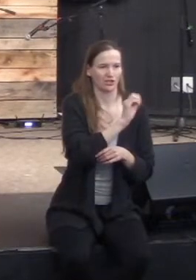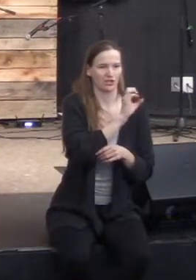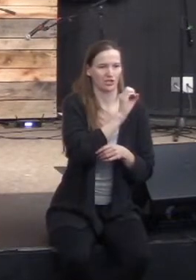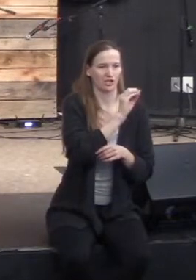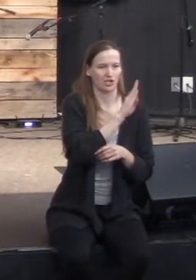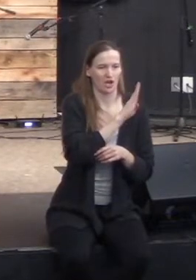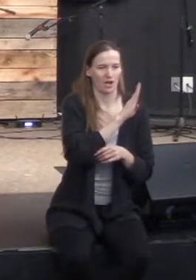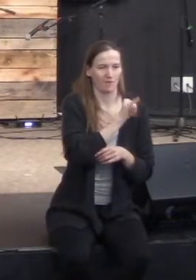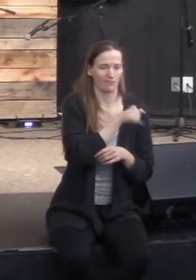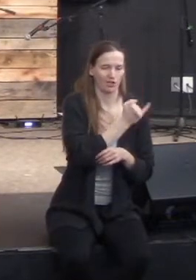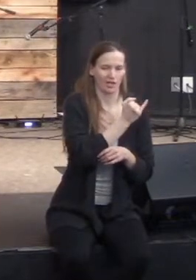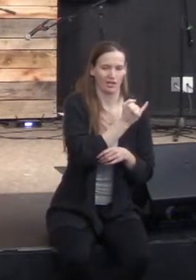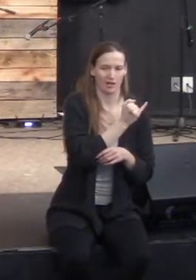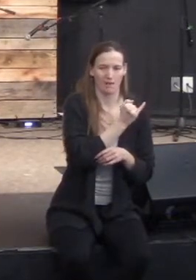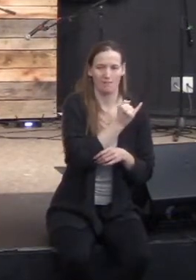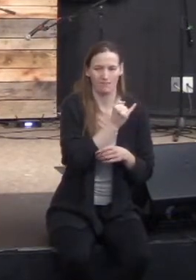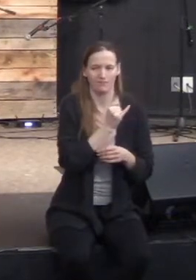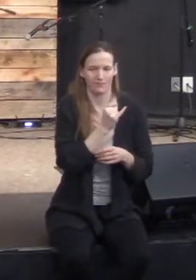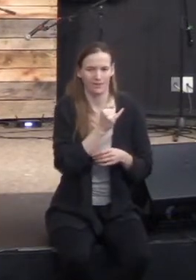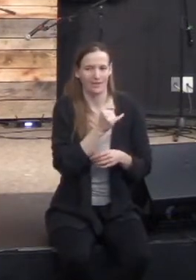the son of Isaac.